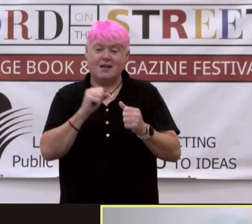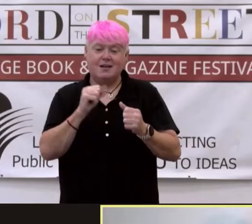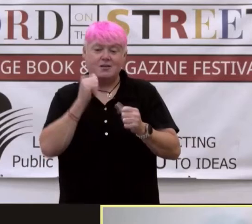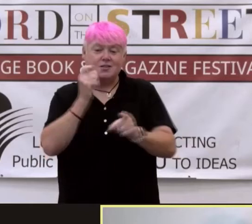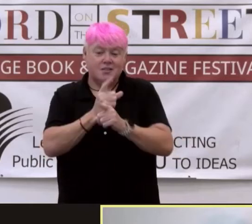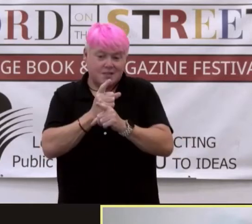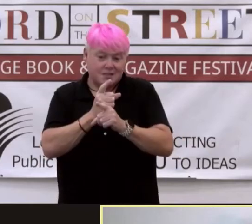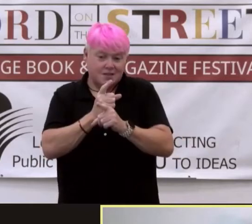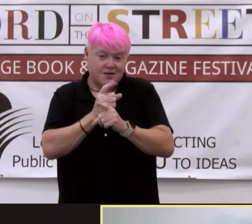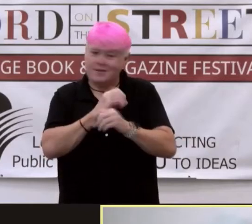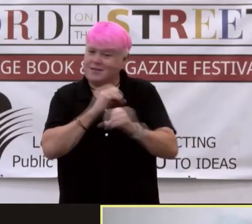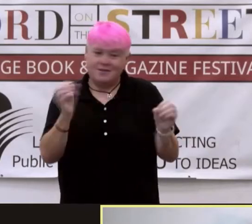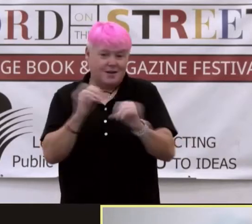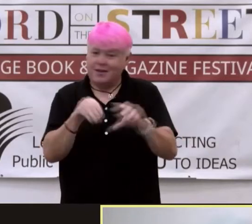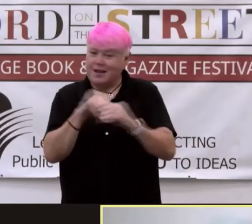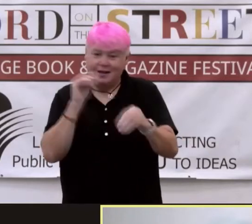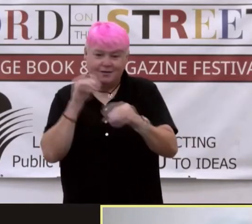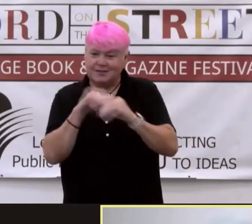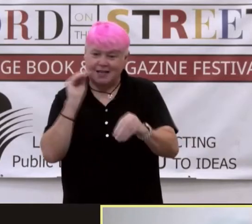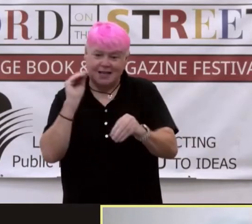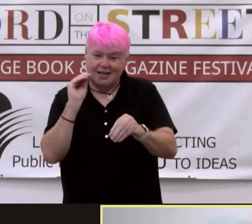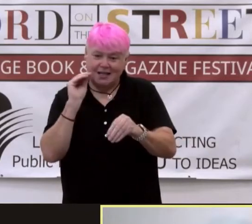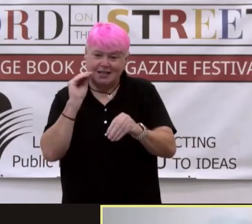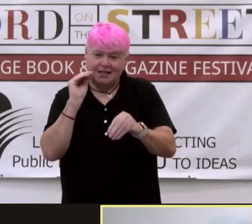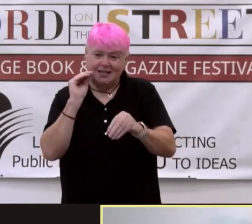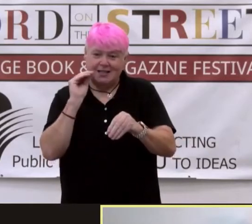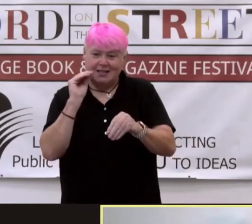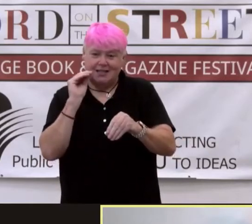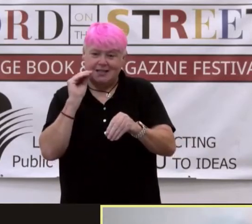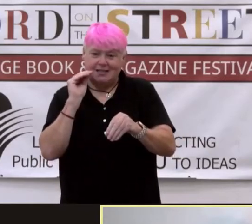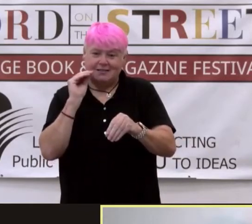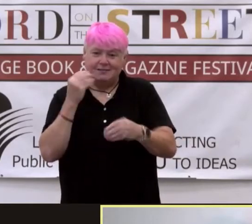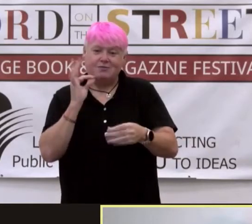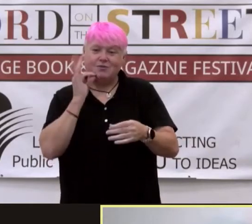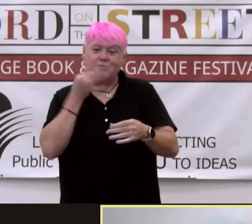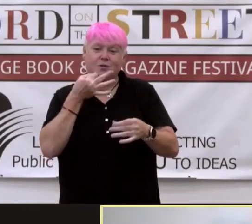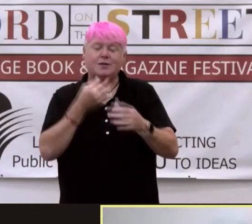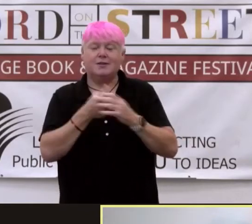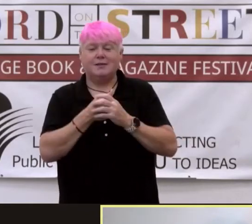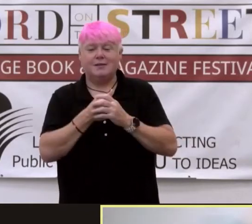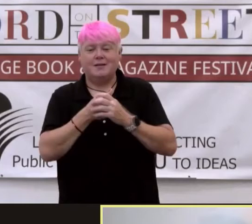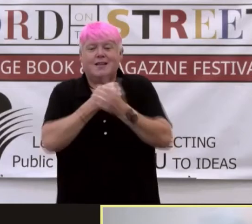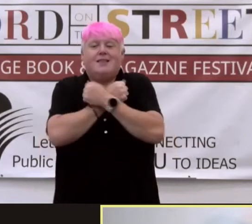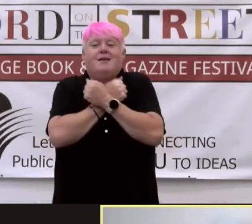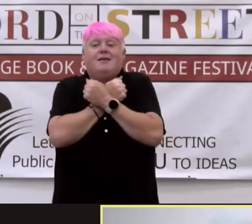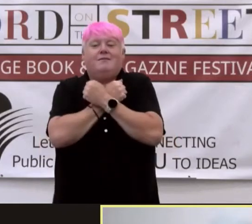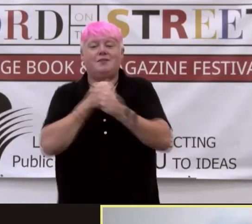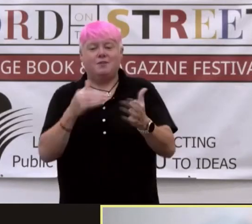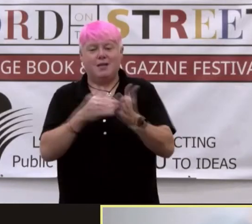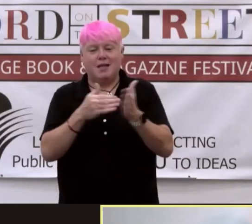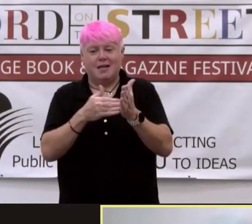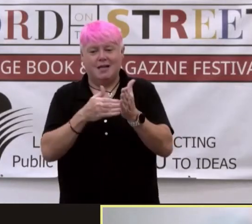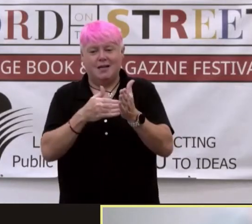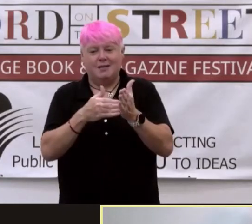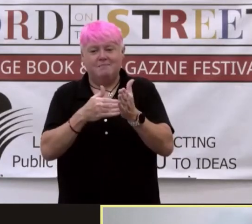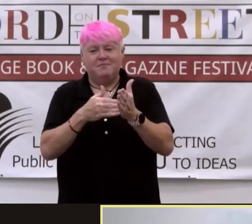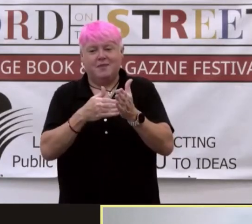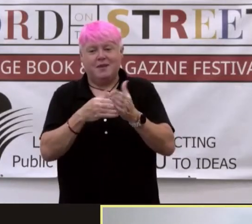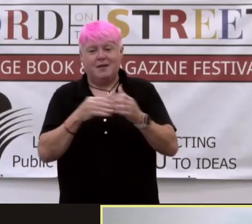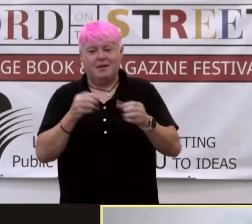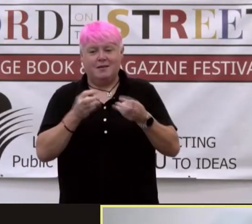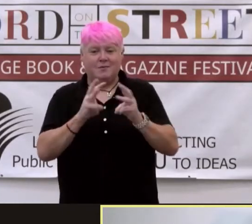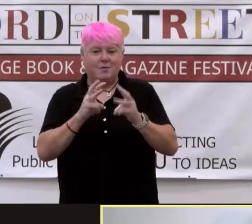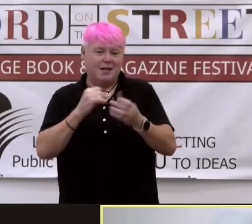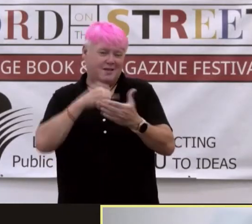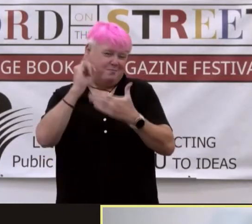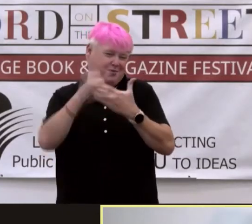nothing outside of it. It was so neat. It was cool. I'd love to do something like that again too. And in a way the project does that, but